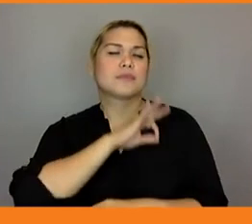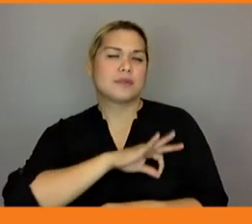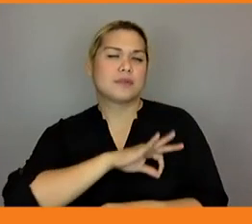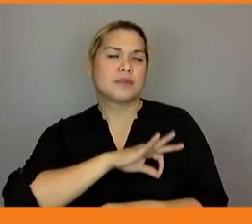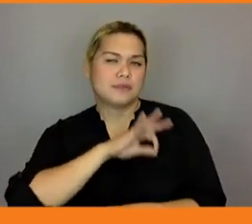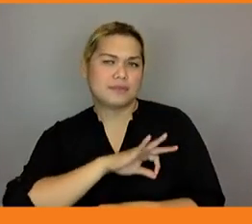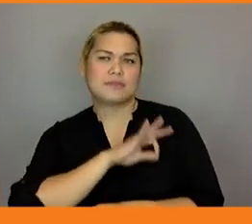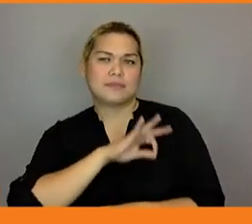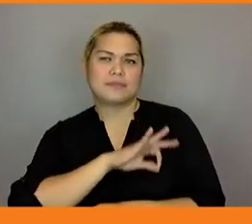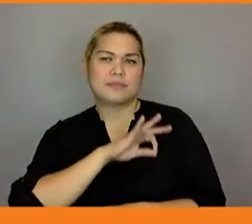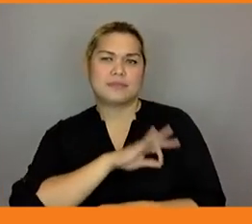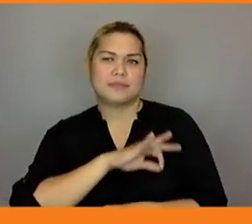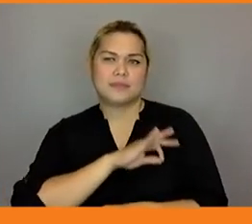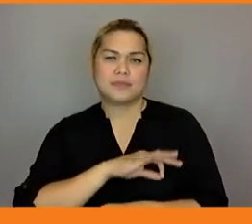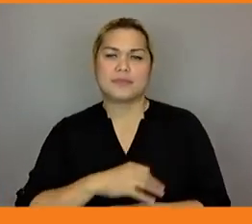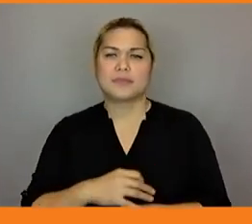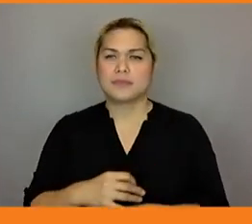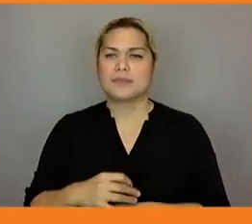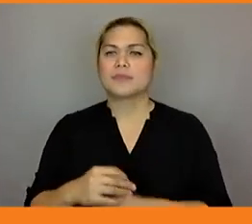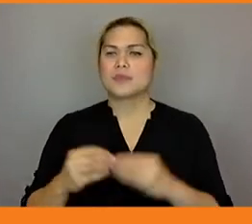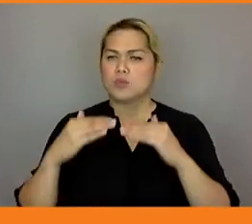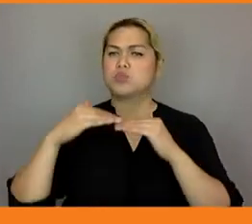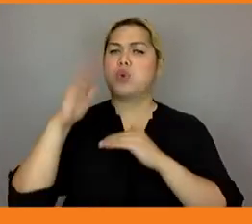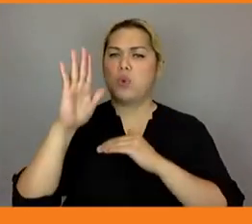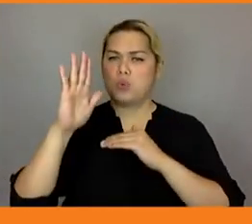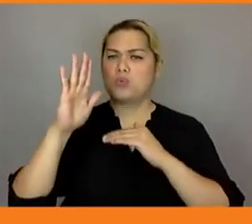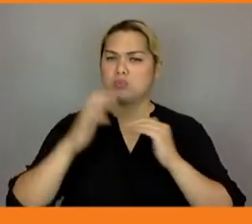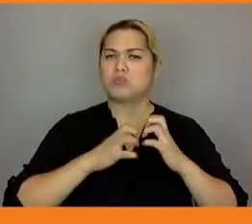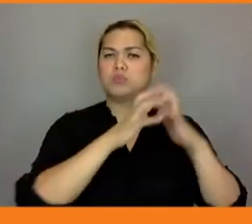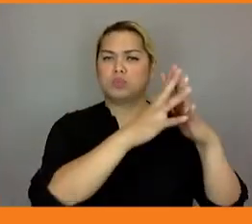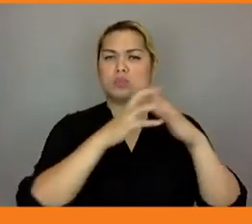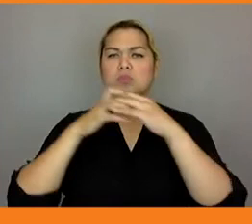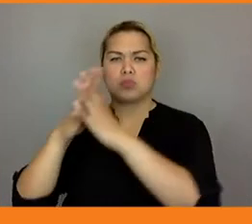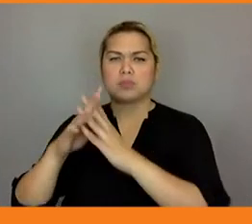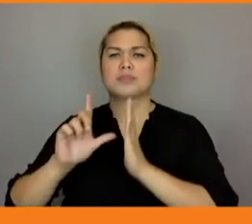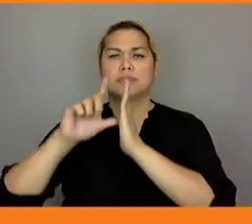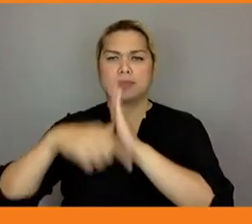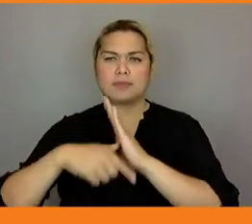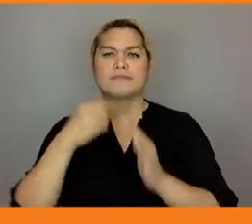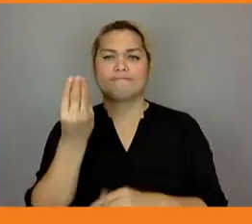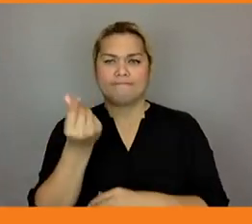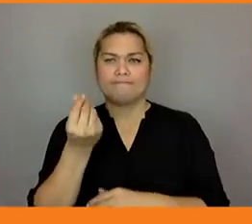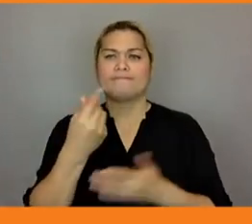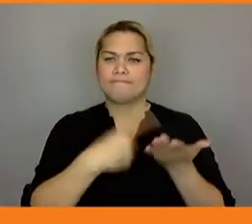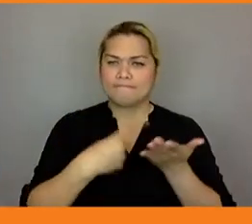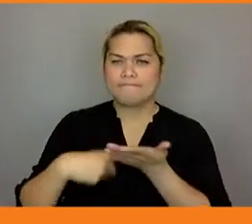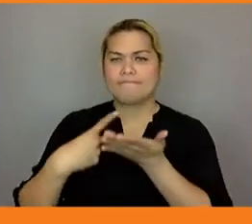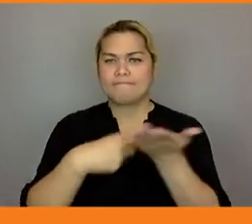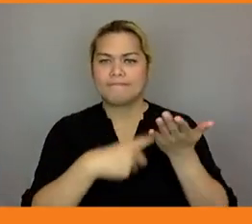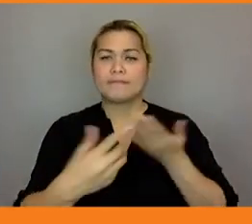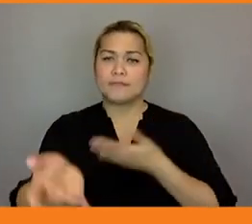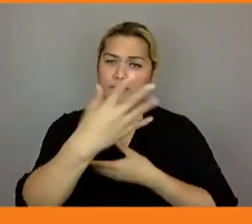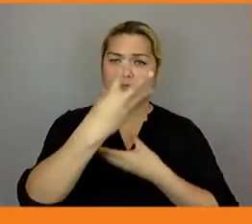to strengthen that in the safeguards will be further discussed this afternoon. So I encourage all of you to tune in this afternoon to hear the